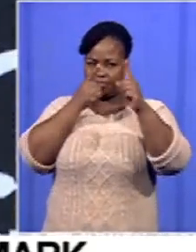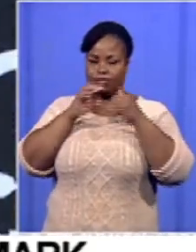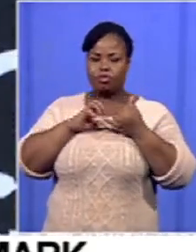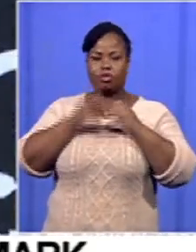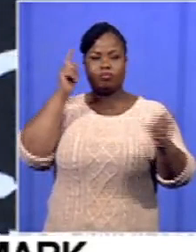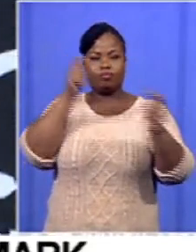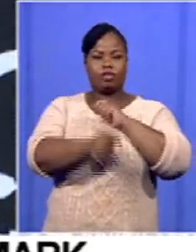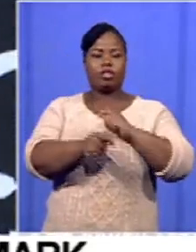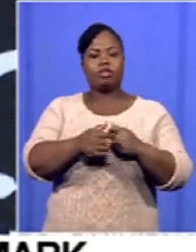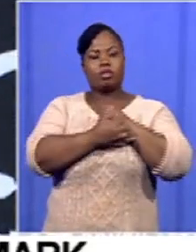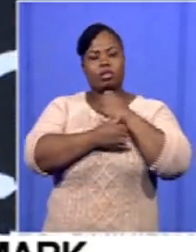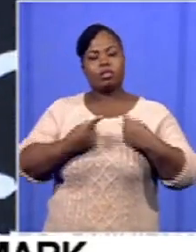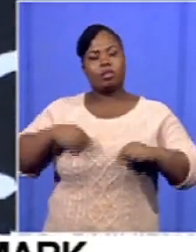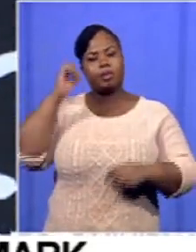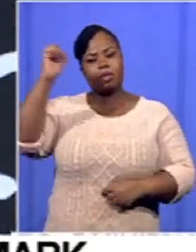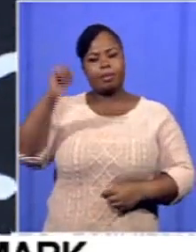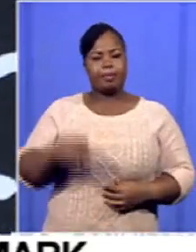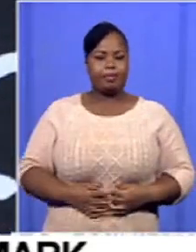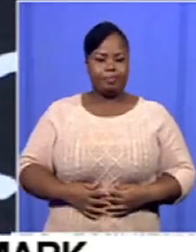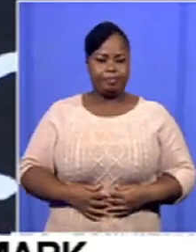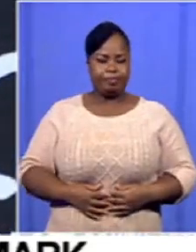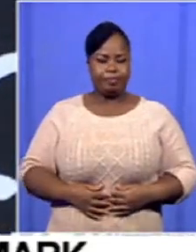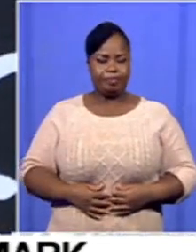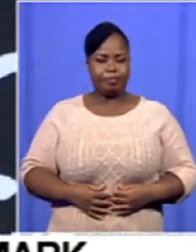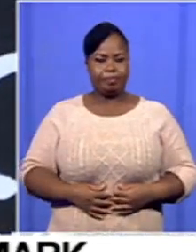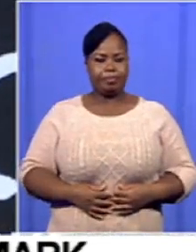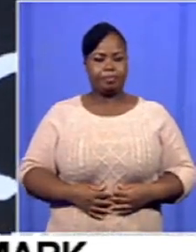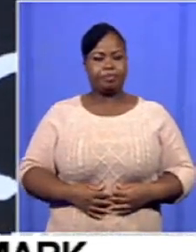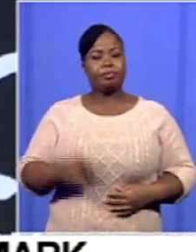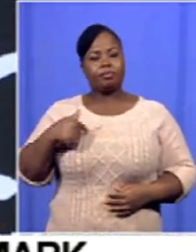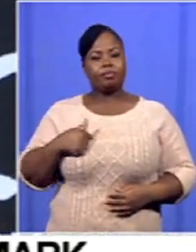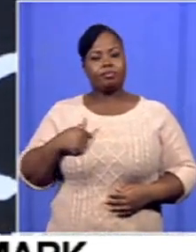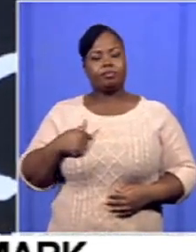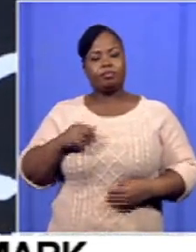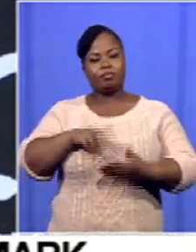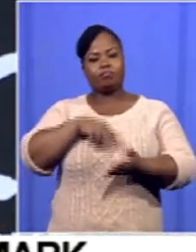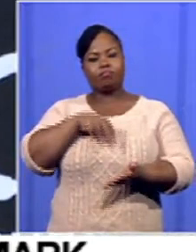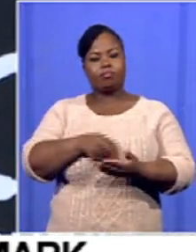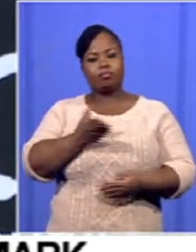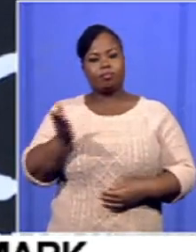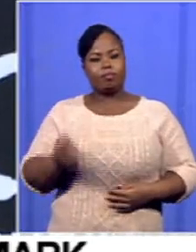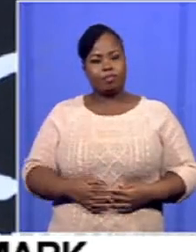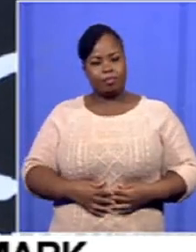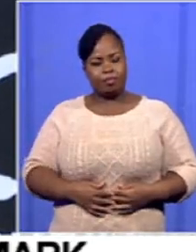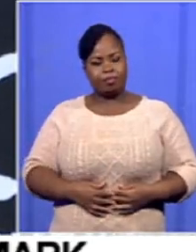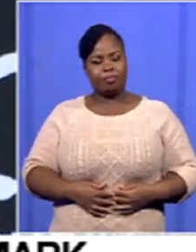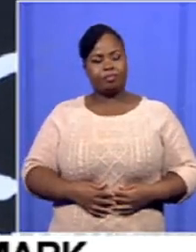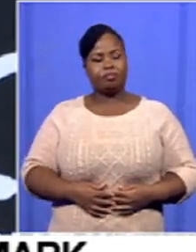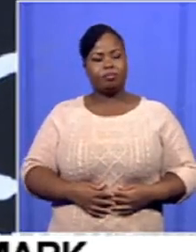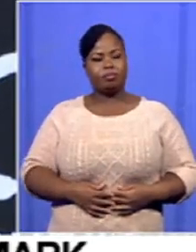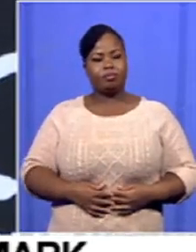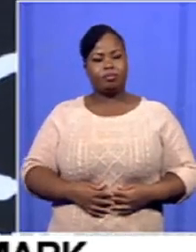change in our country. Amandla. I'm going to ask everybody to stand up. I want to